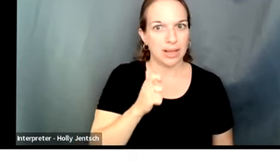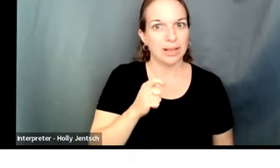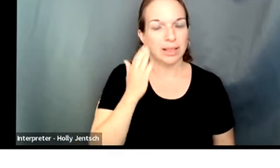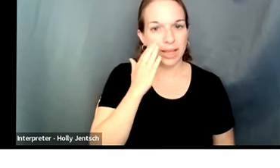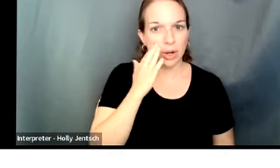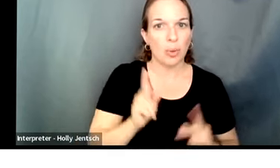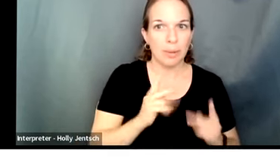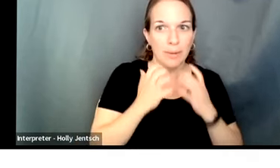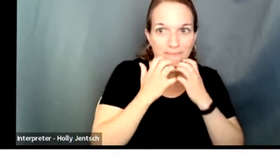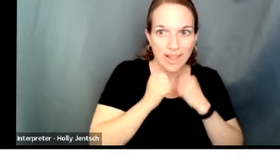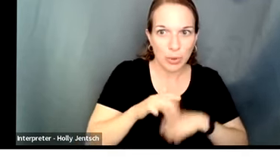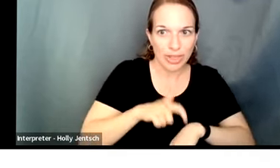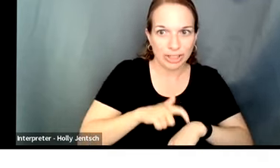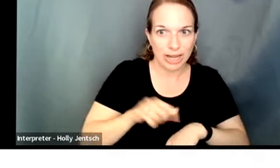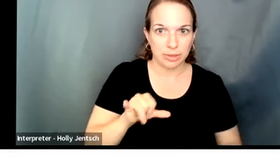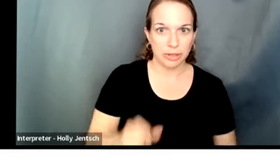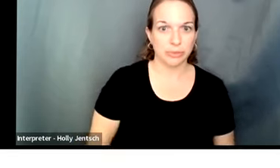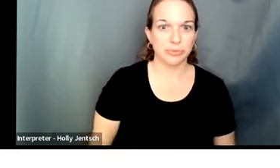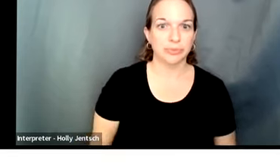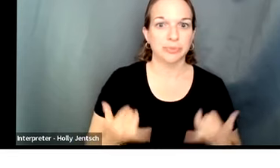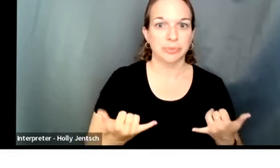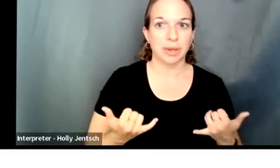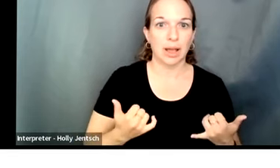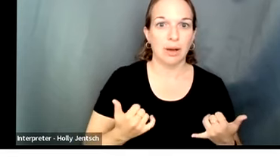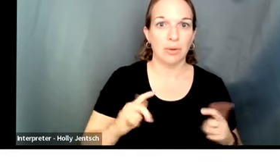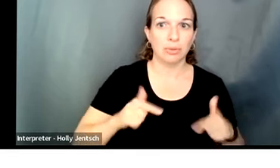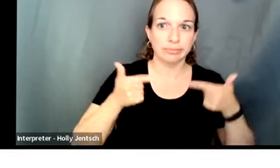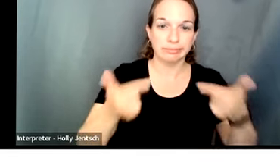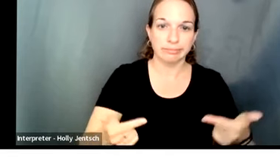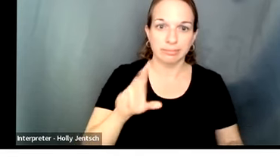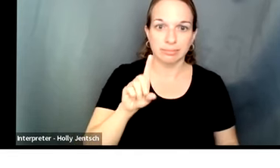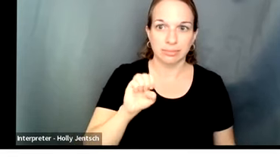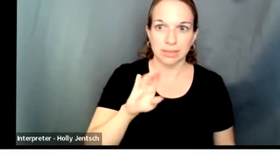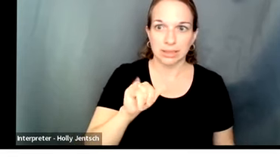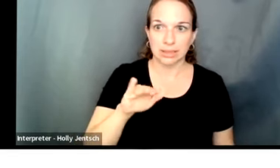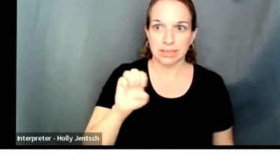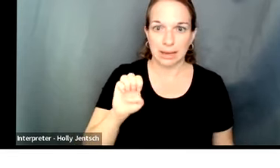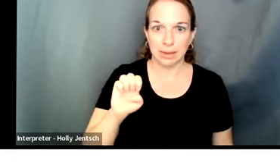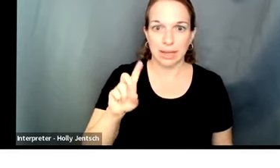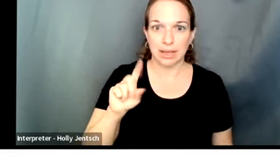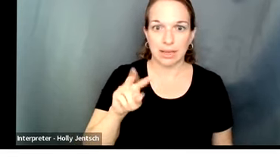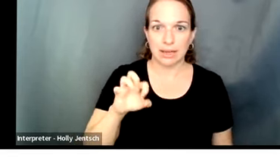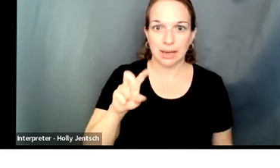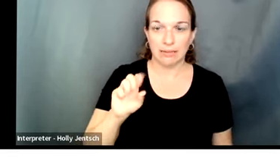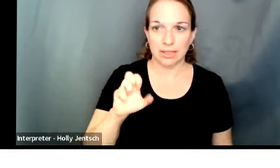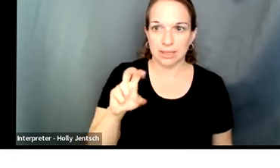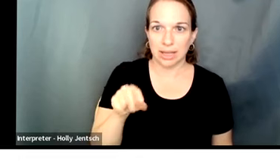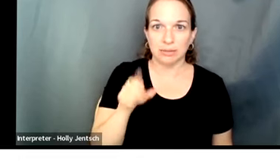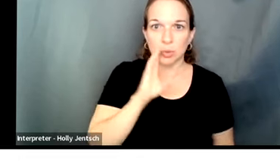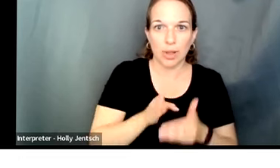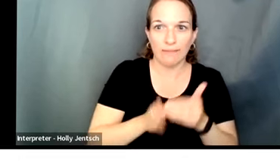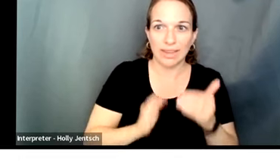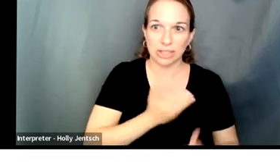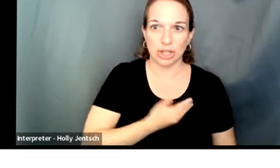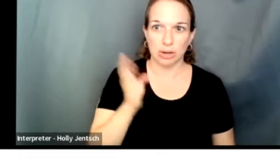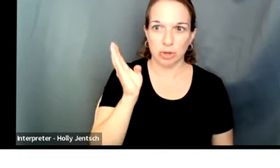valued. I'd like to now turn it over to Debbie Davidson to finish our presentation.